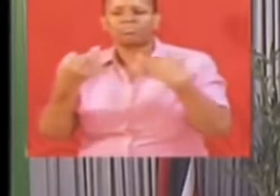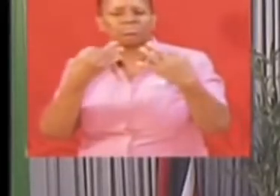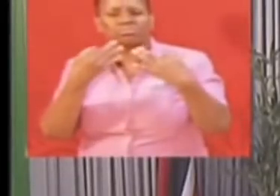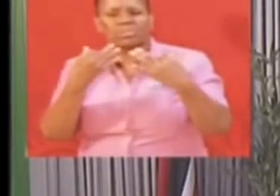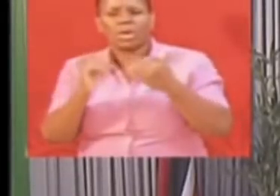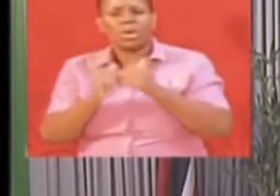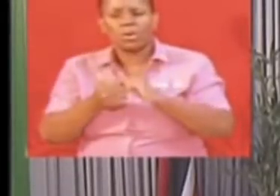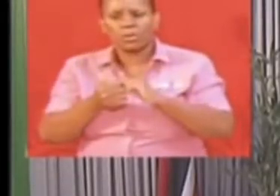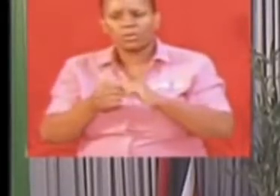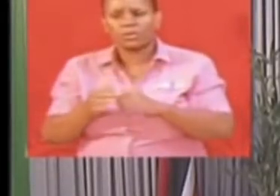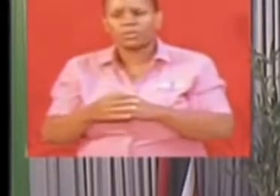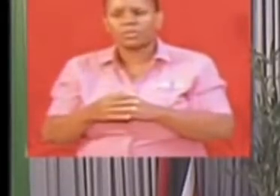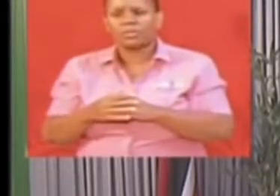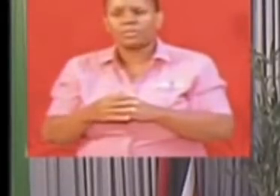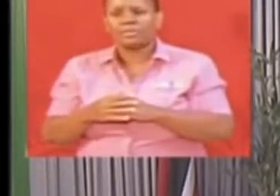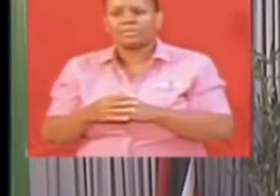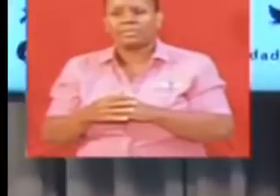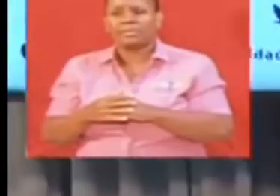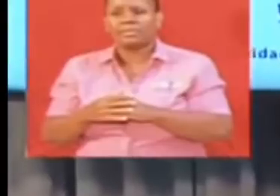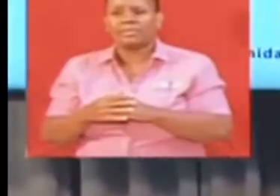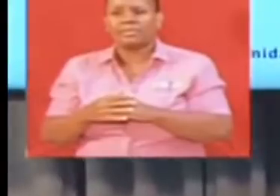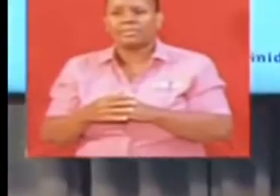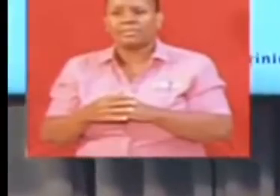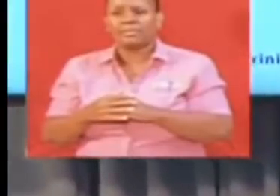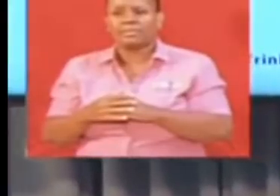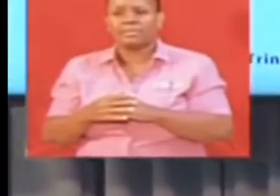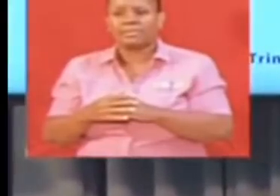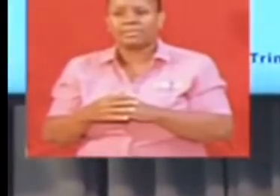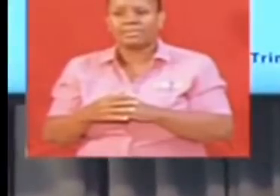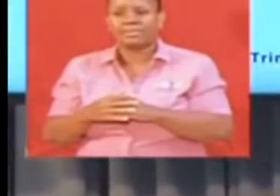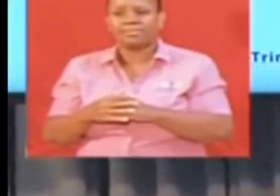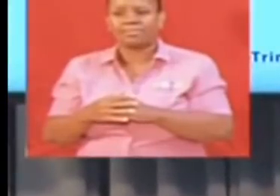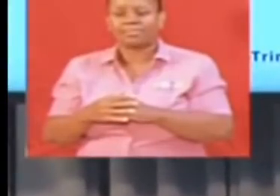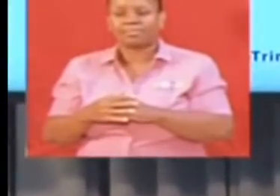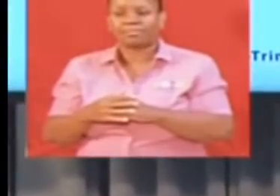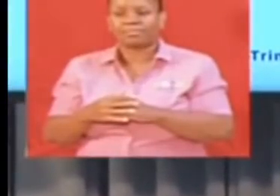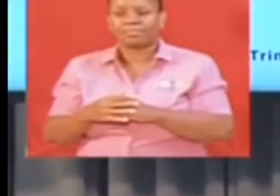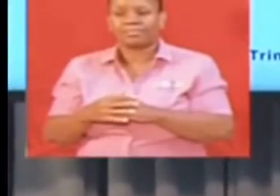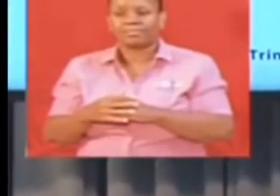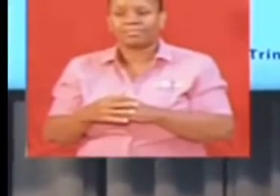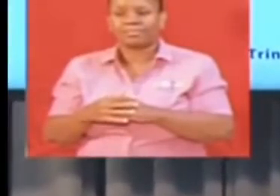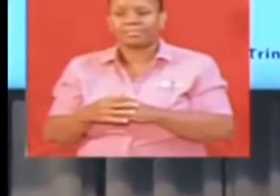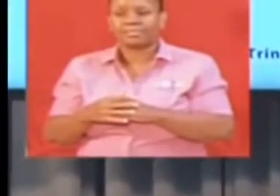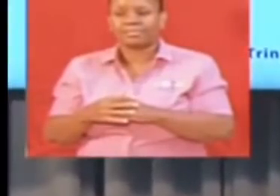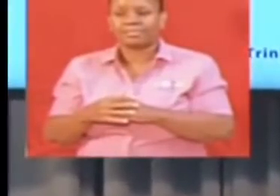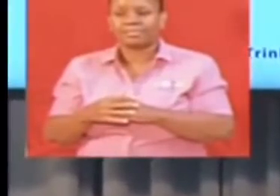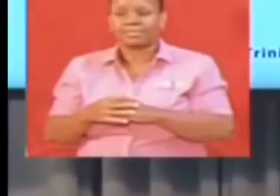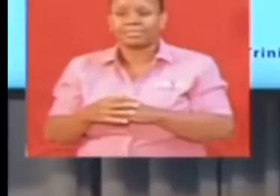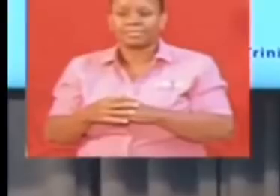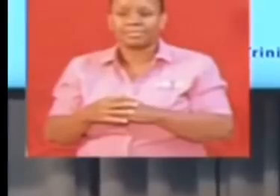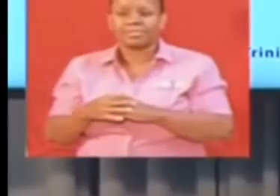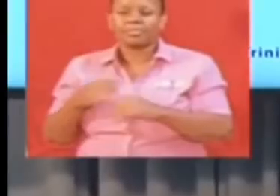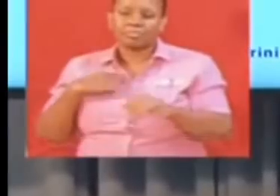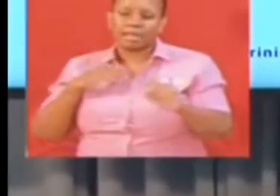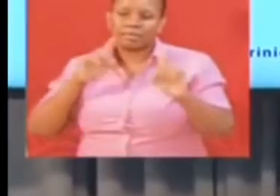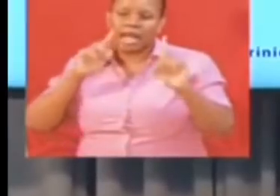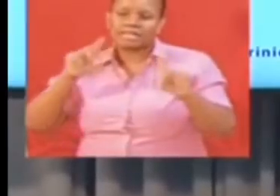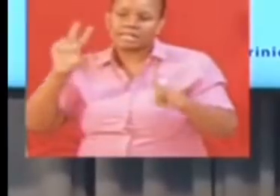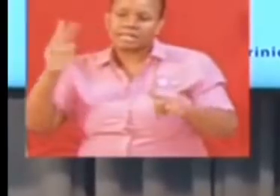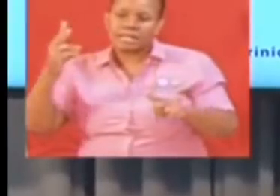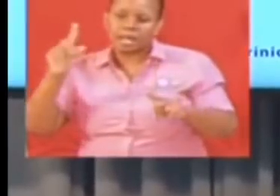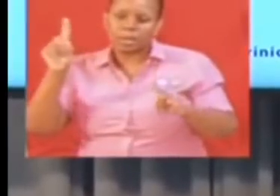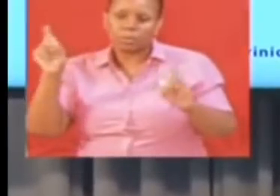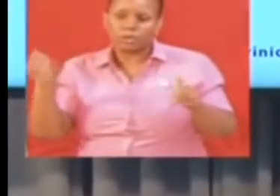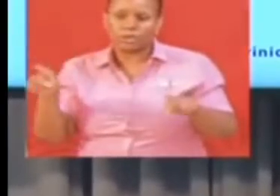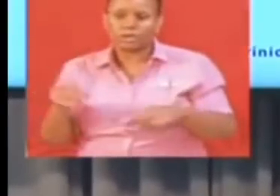first, and then Dr. Trotman will go. So as I indicated, Trinidad and Tobago ordered 200,000